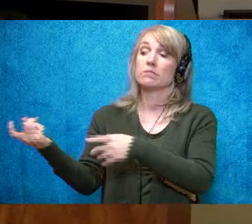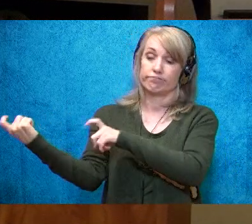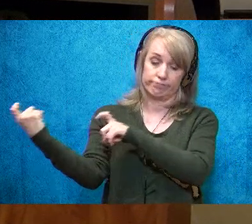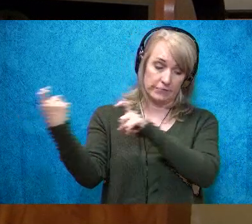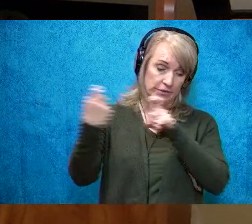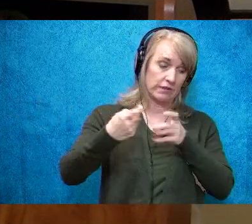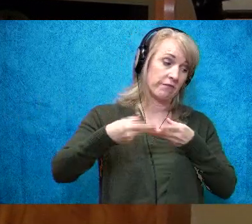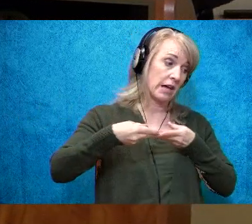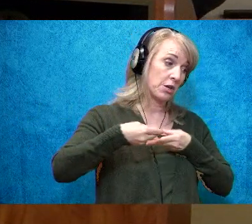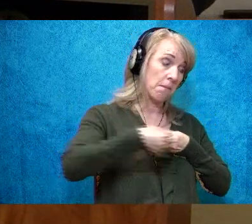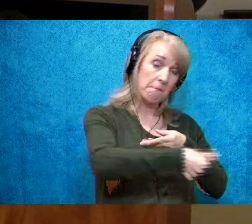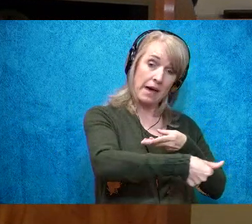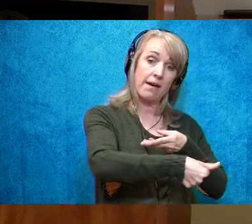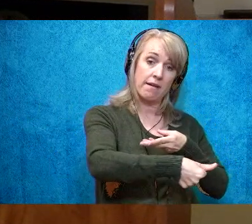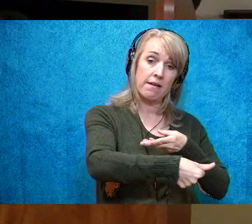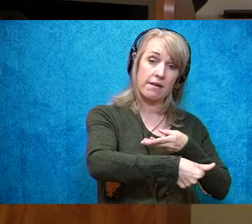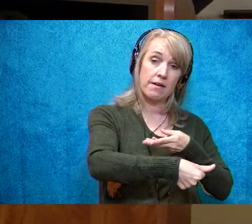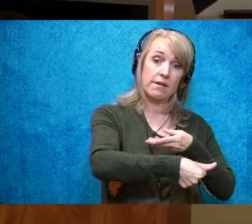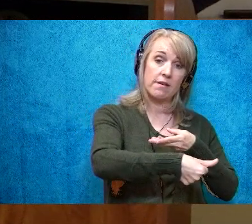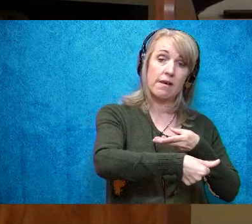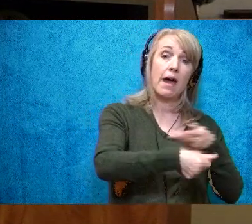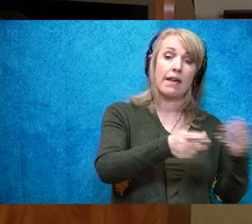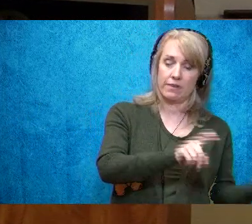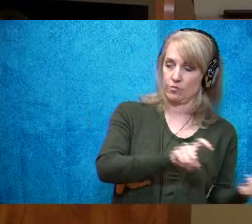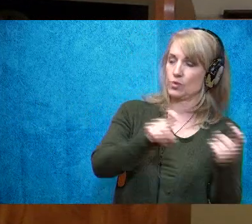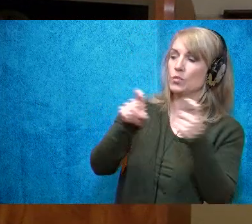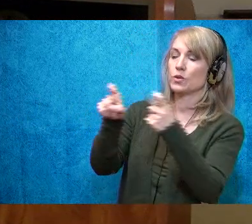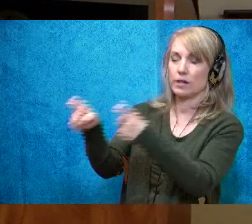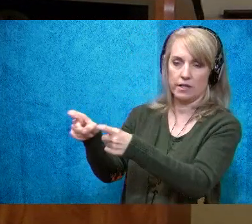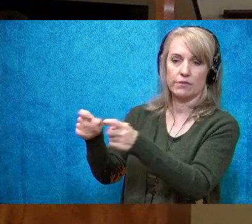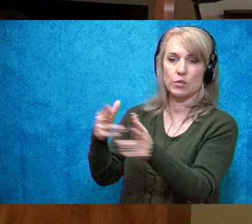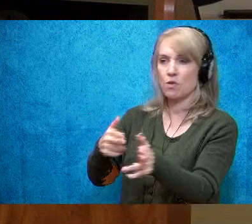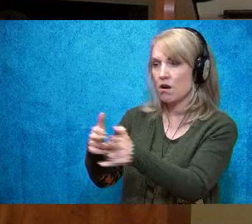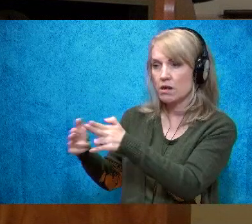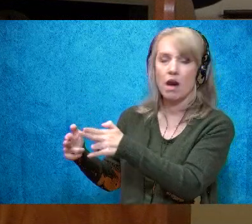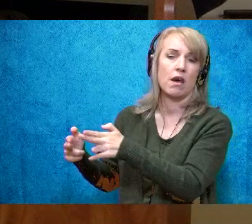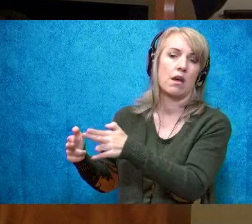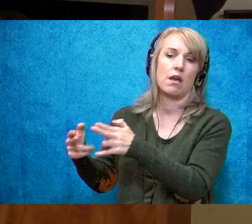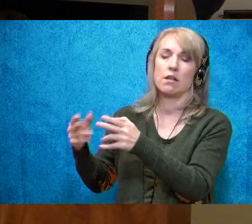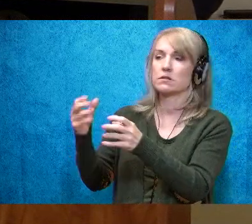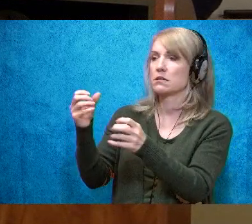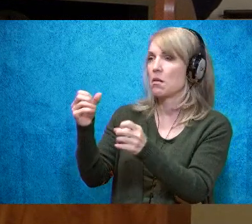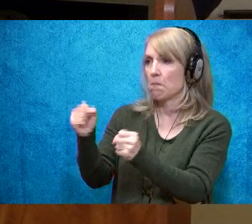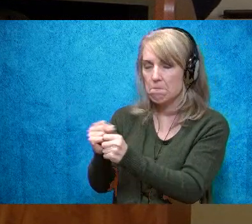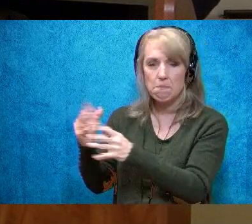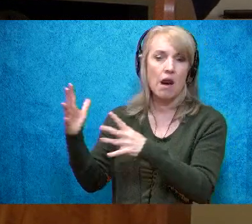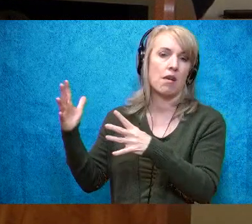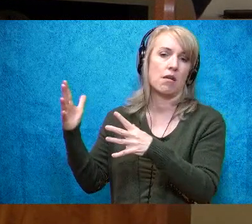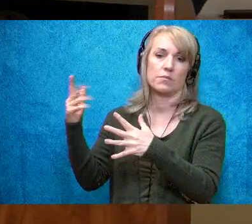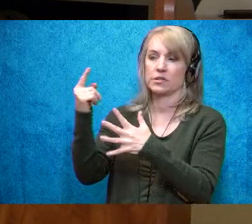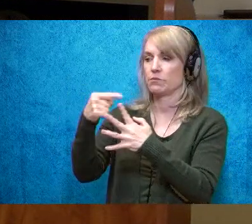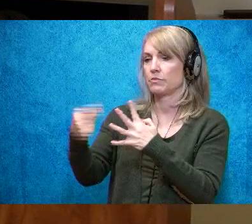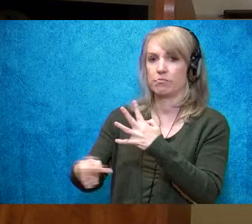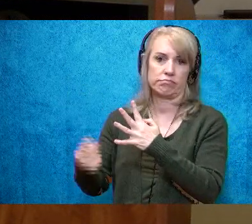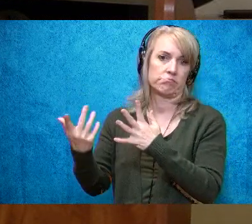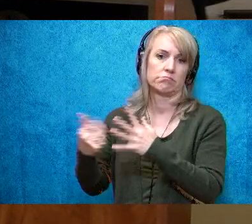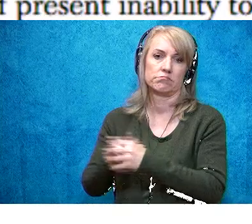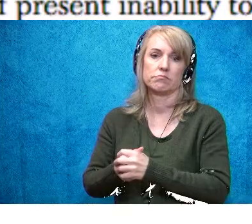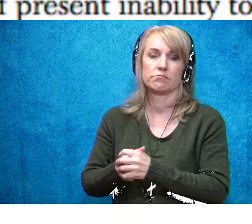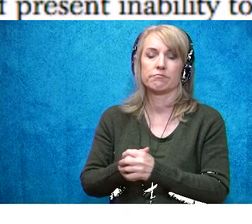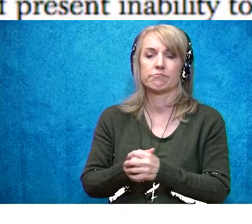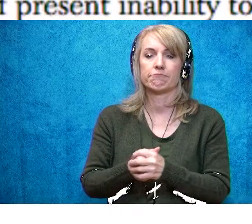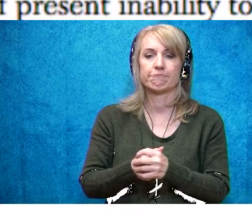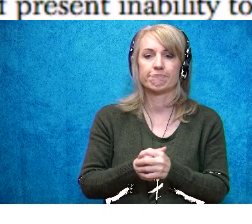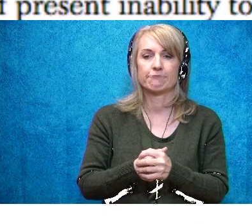goods. But FDR saw that this neutrality and this form of aid was not enough. And he said this. Let's look at the document.